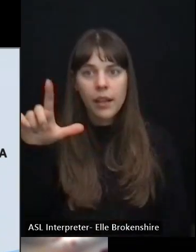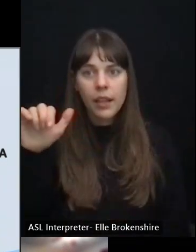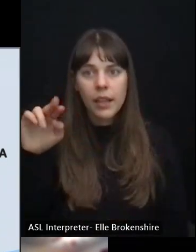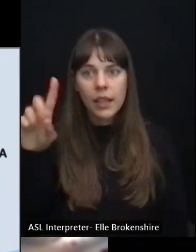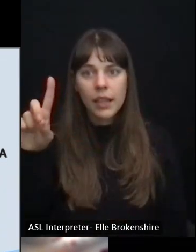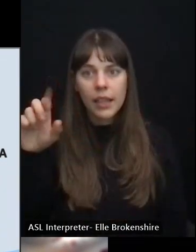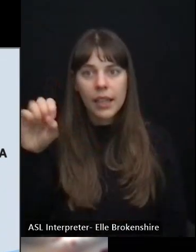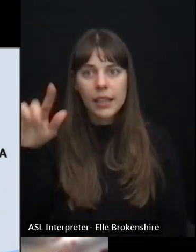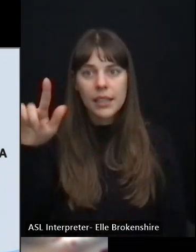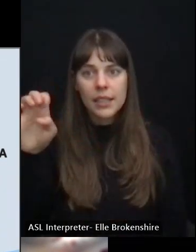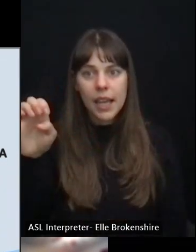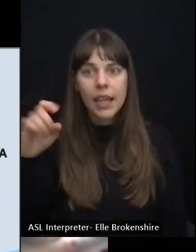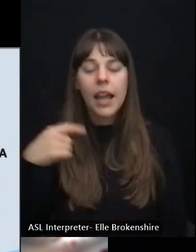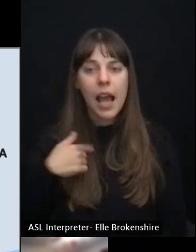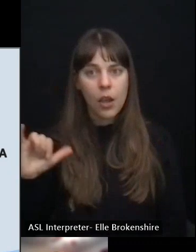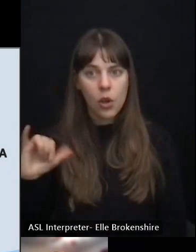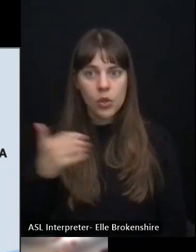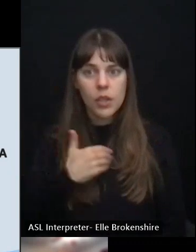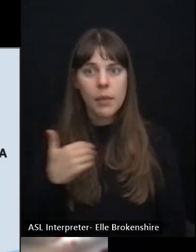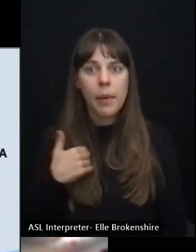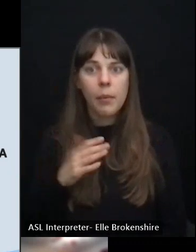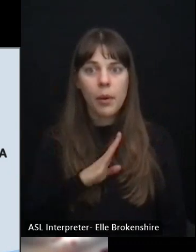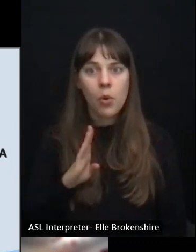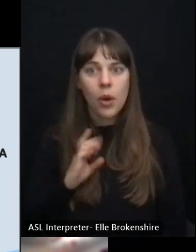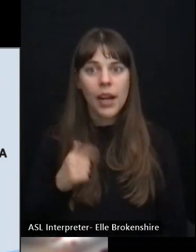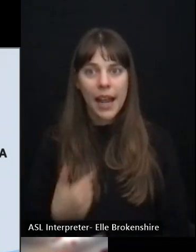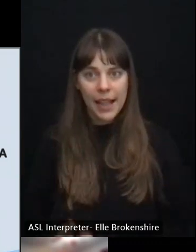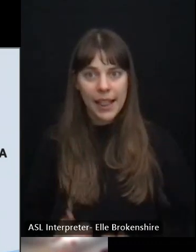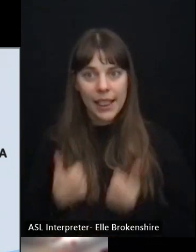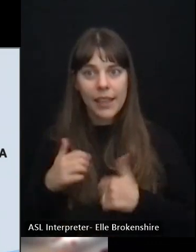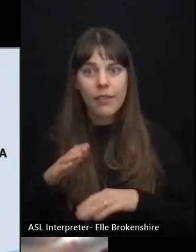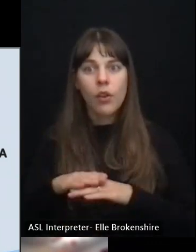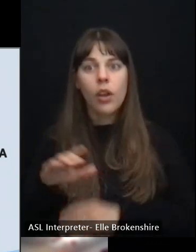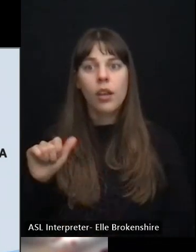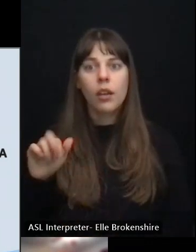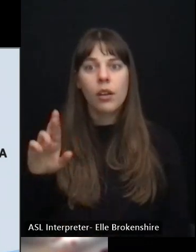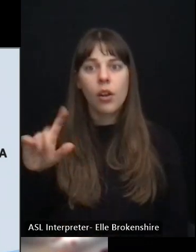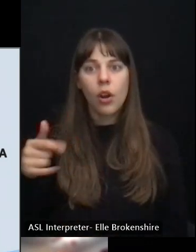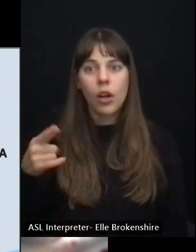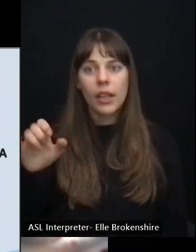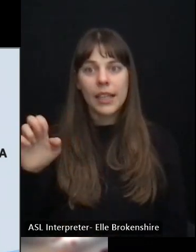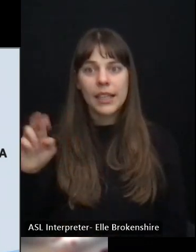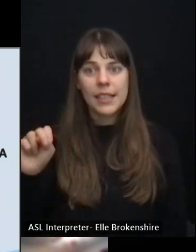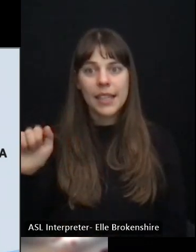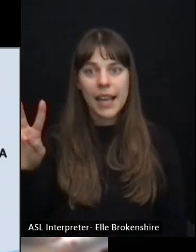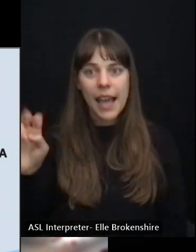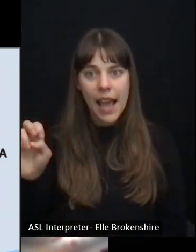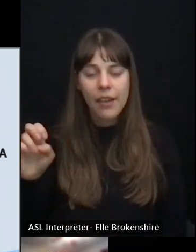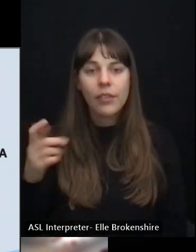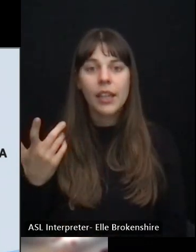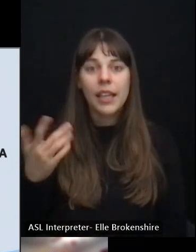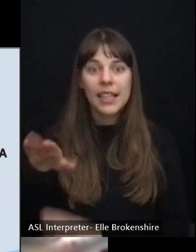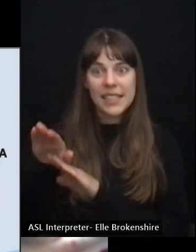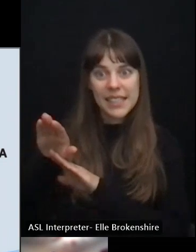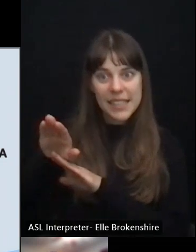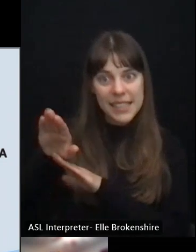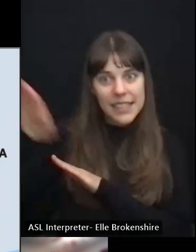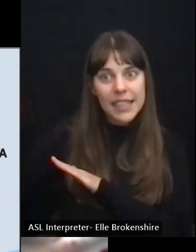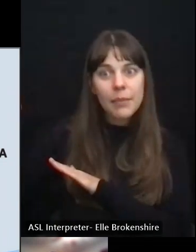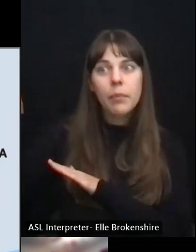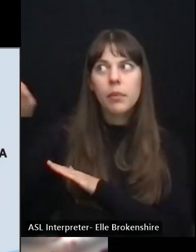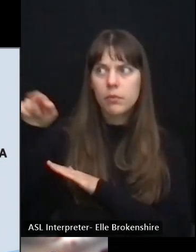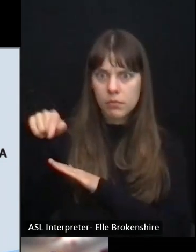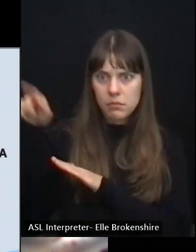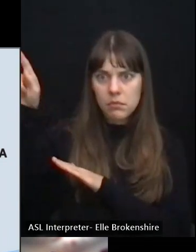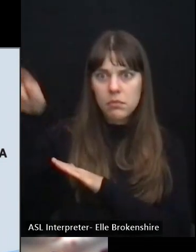of the board and I reside on Arlington Avenue and in the steep slope overlay where there's been a lot of landslide remediation and over